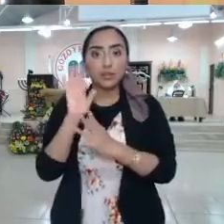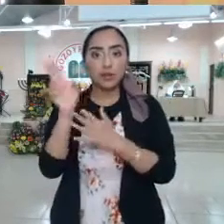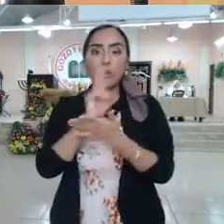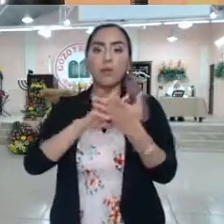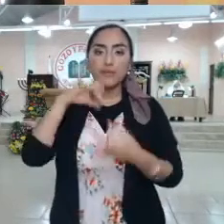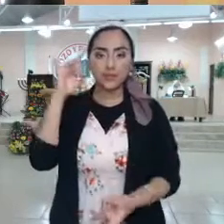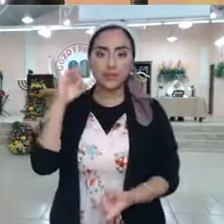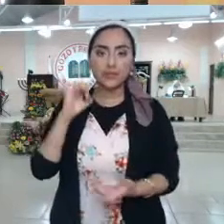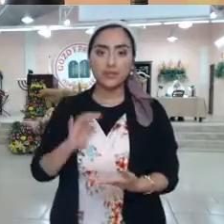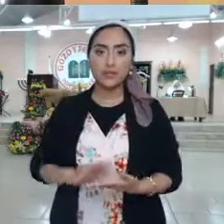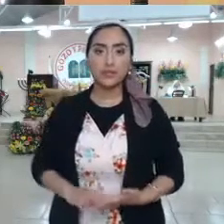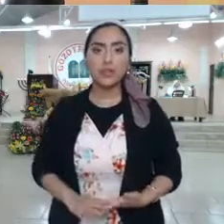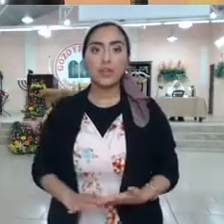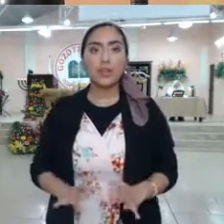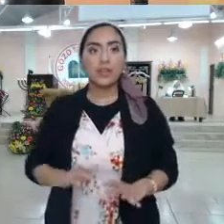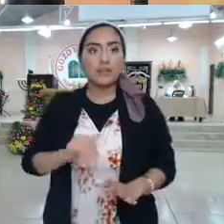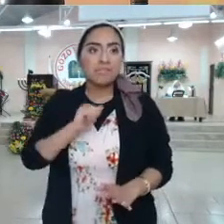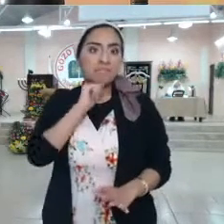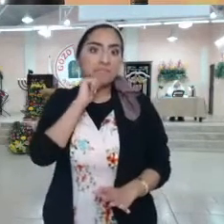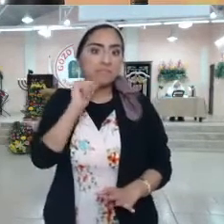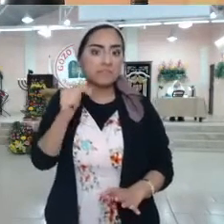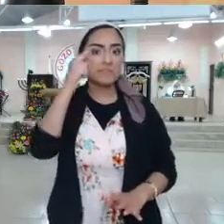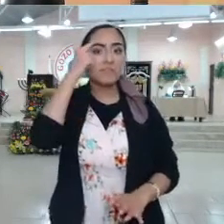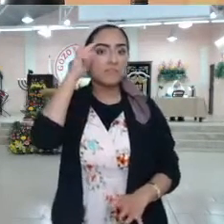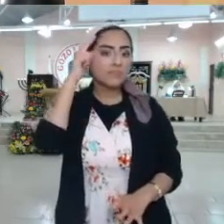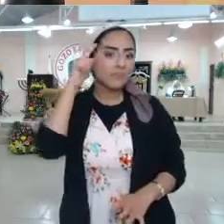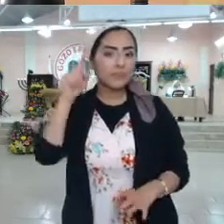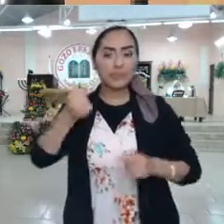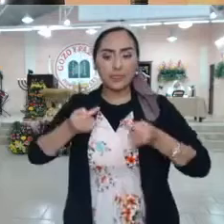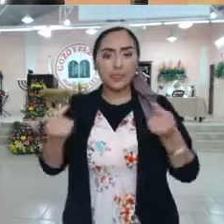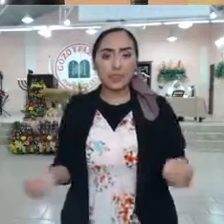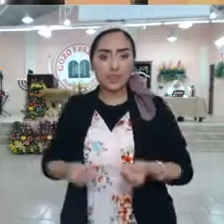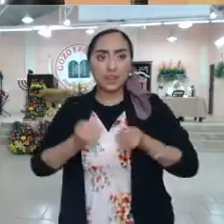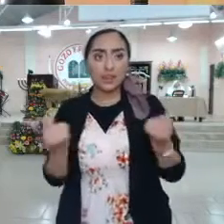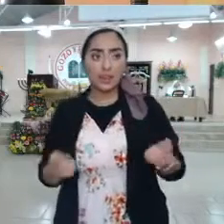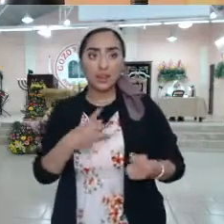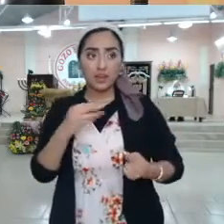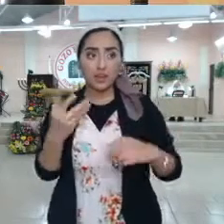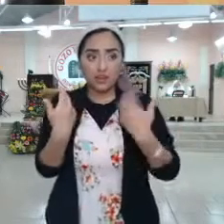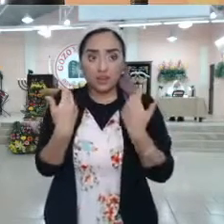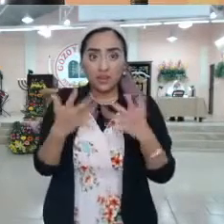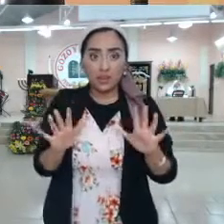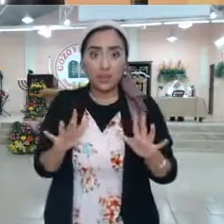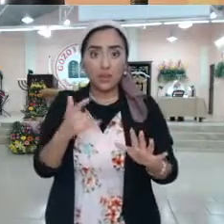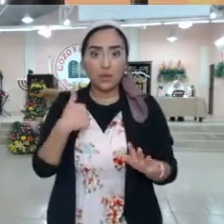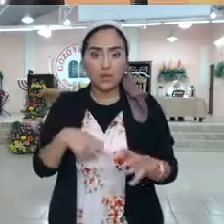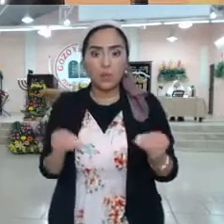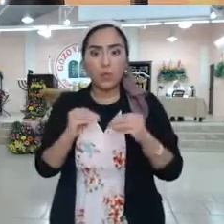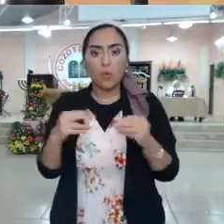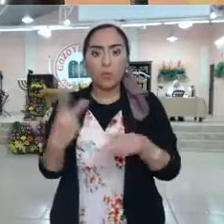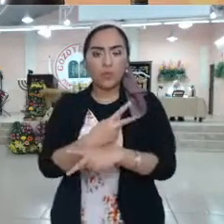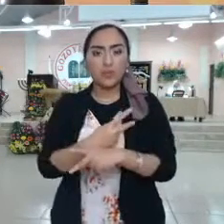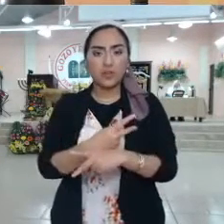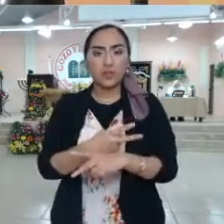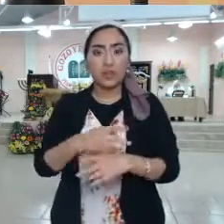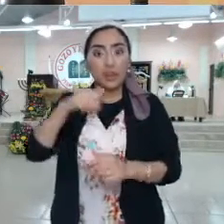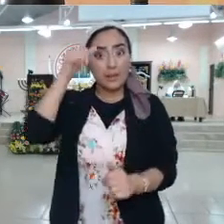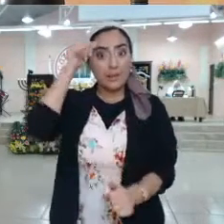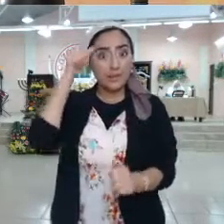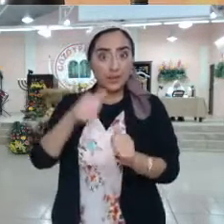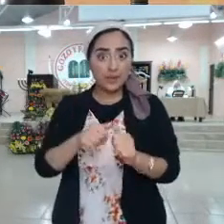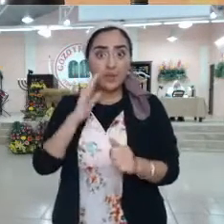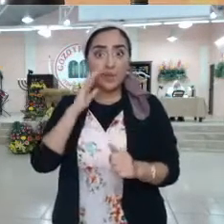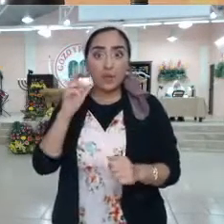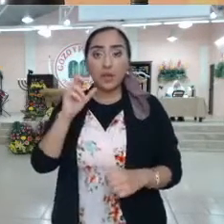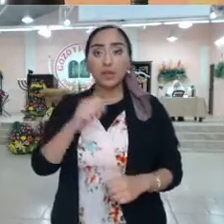through His holy Ruach HaKodesh. It is not worth it, beloved, to sin and then to be in a worse state. If